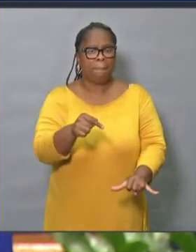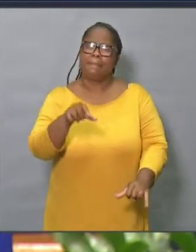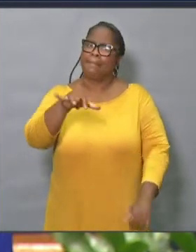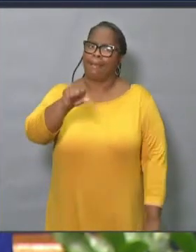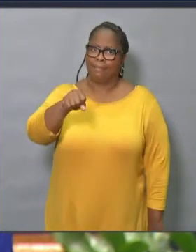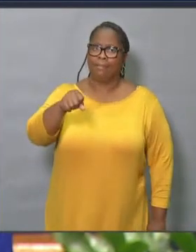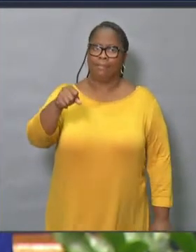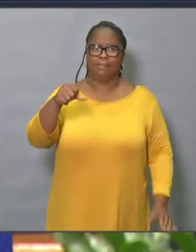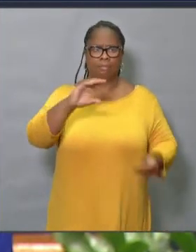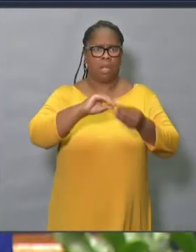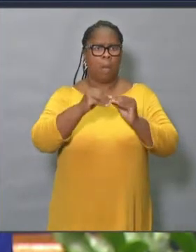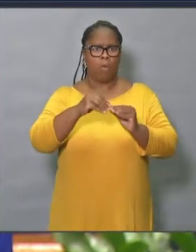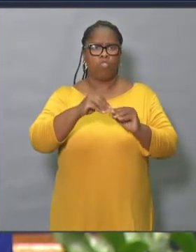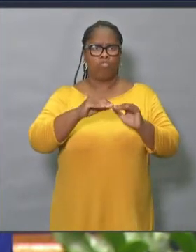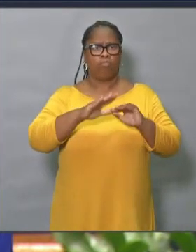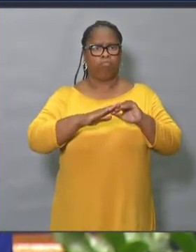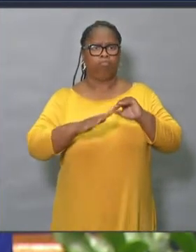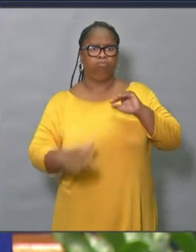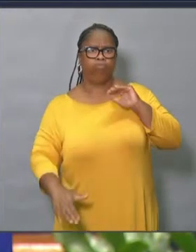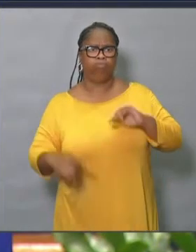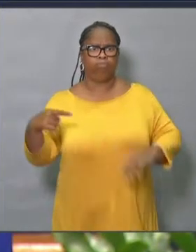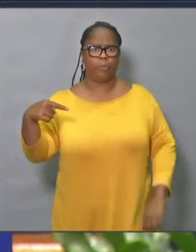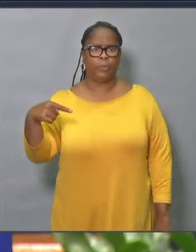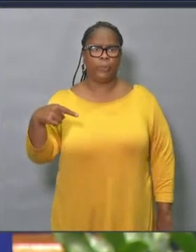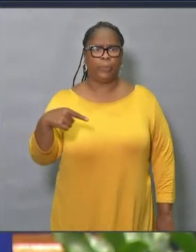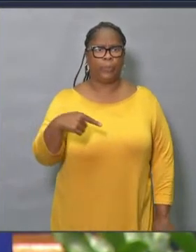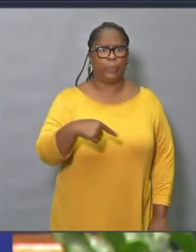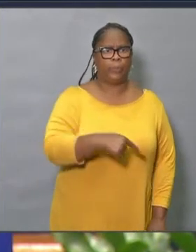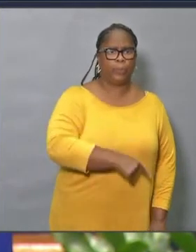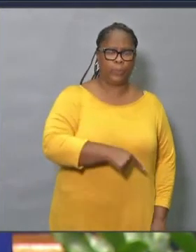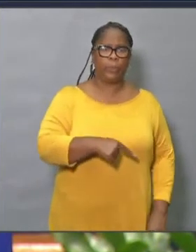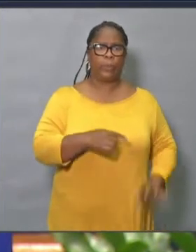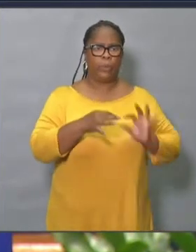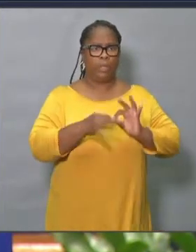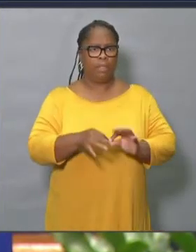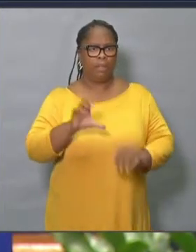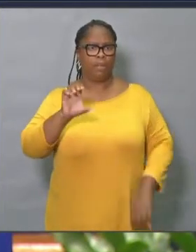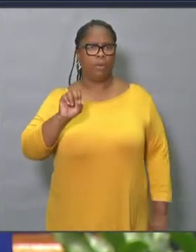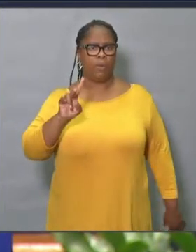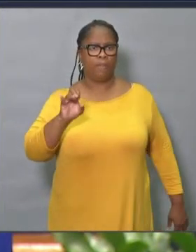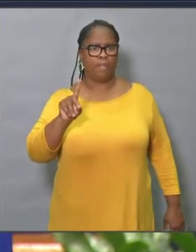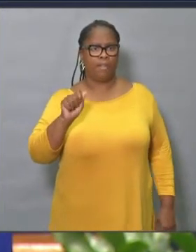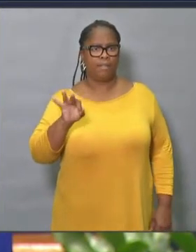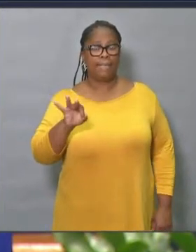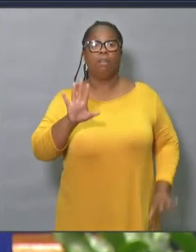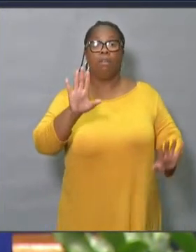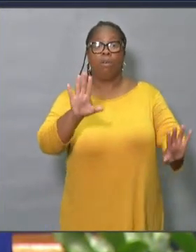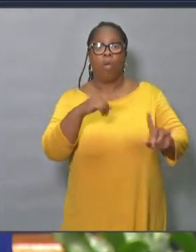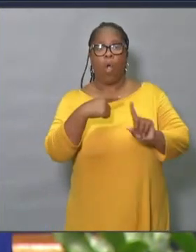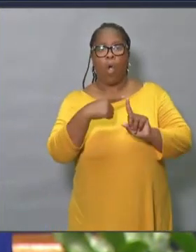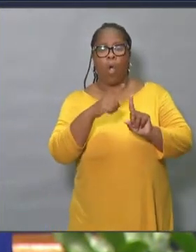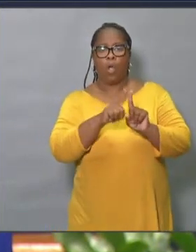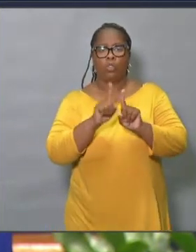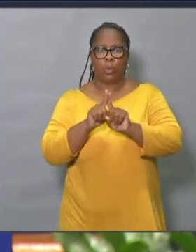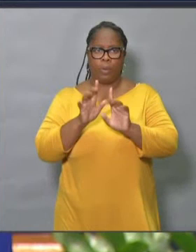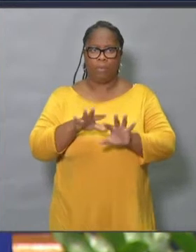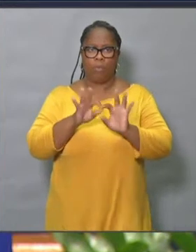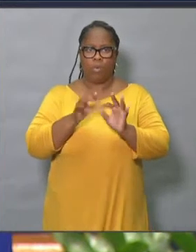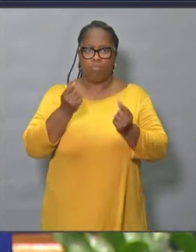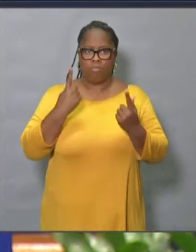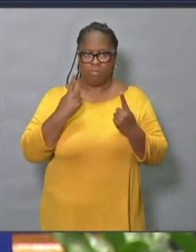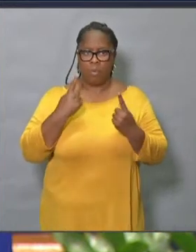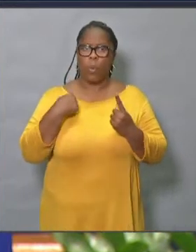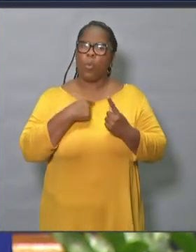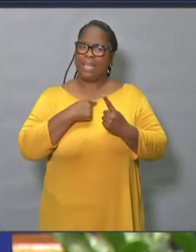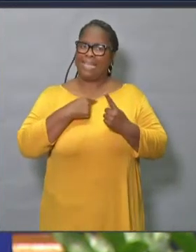definite decrease in the daily hospital census associated for COVID-19. I also want to note that we would expect